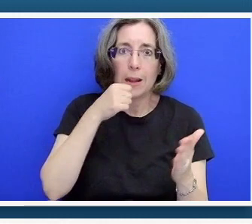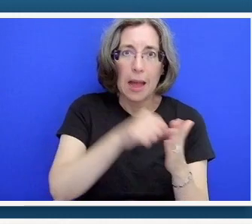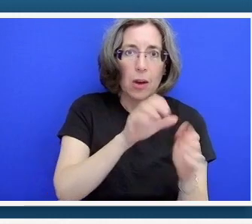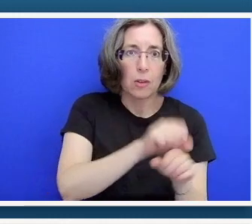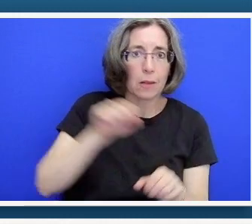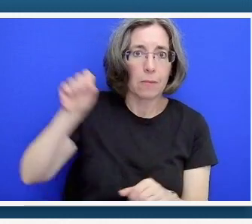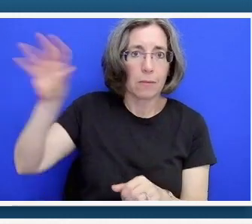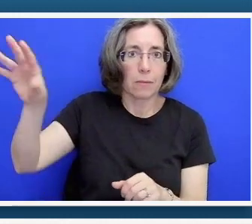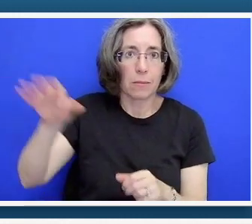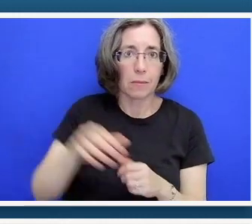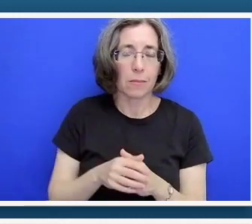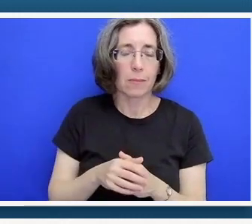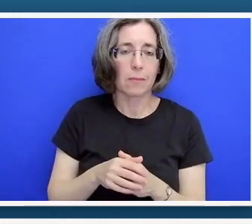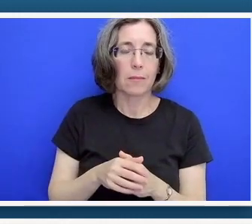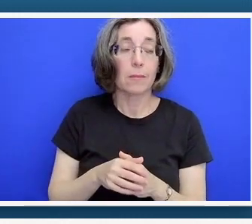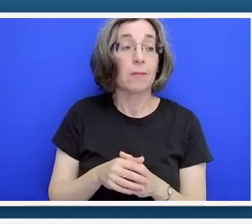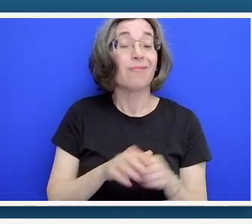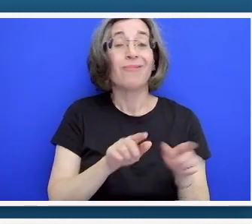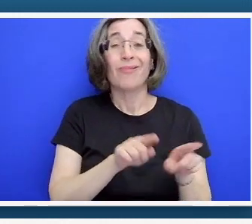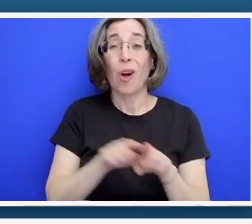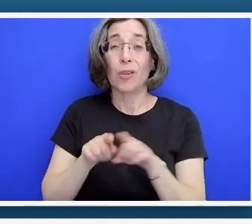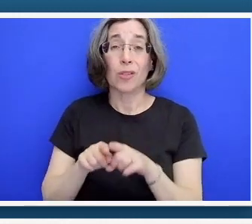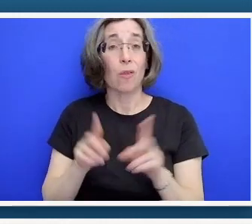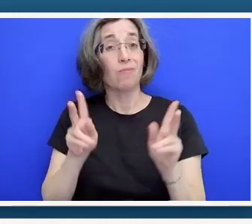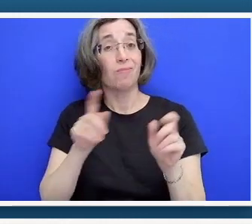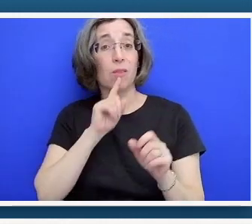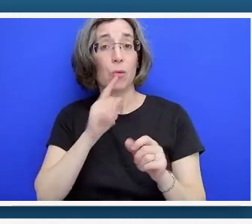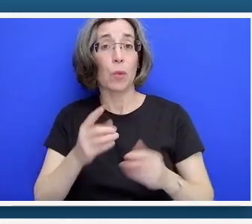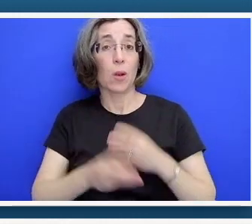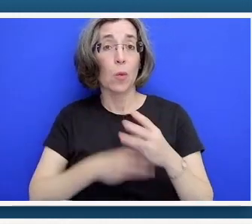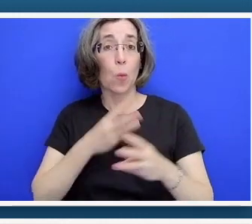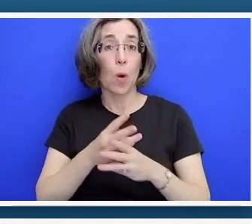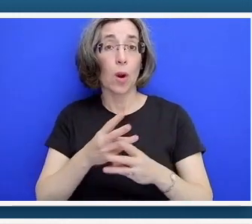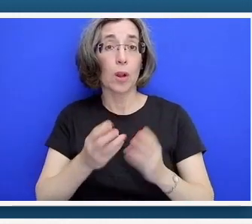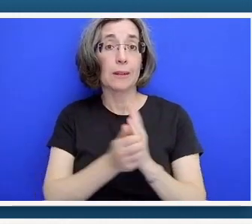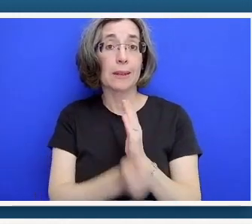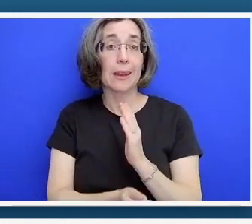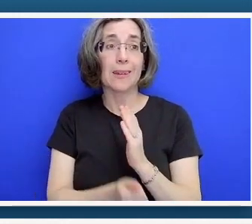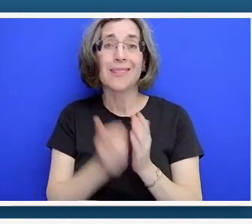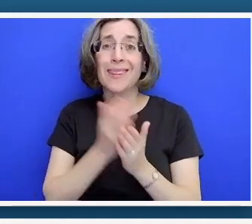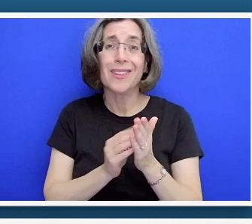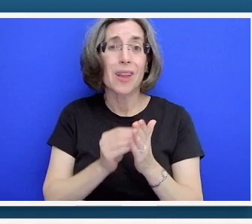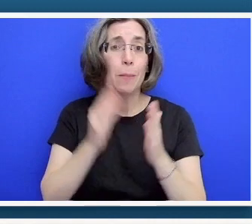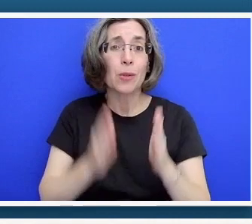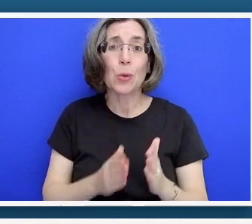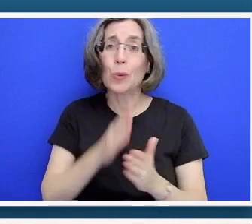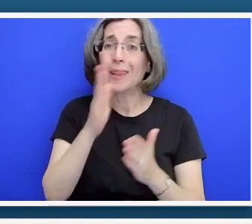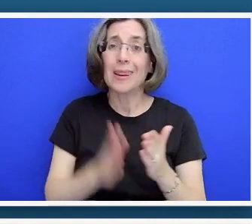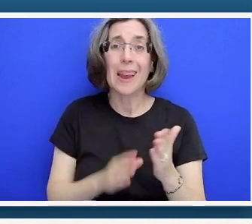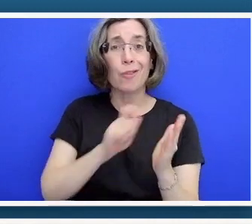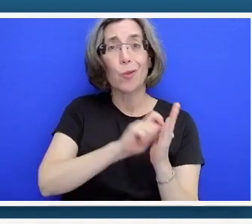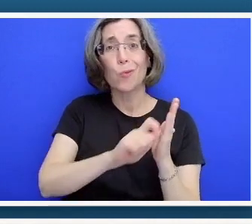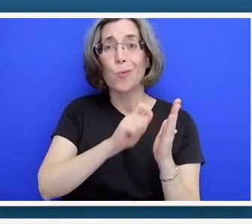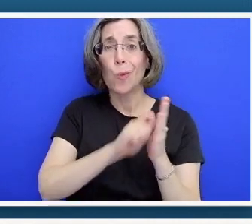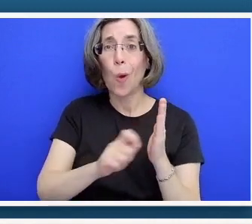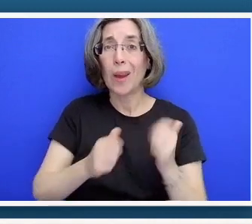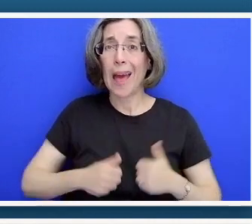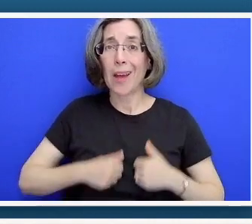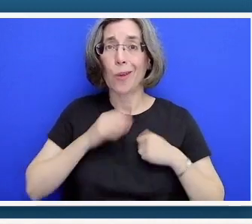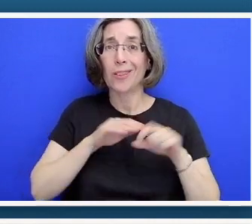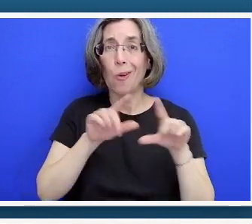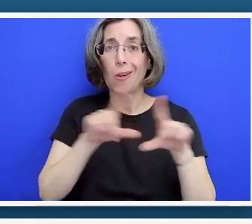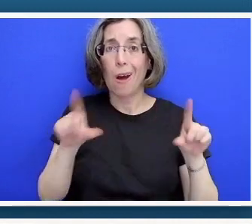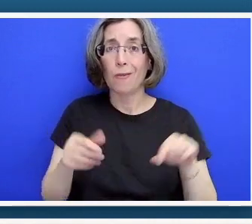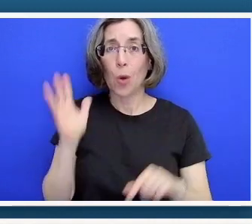skills. I've had students who this is the first time they've actually addressed an envelope. So just learning that as well is something that I think